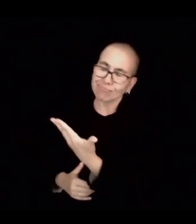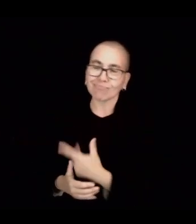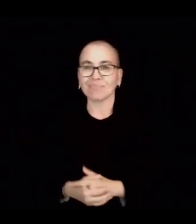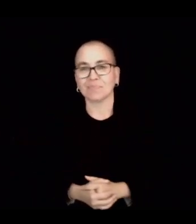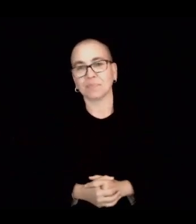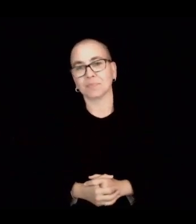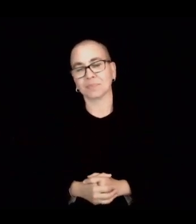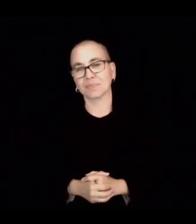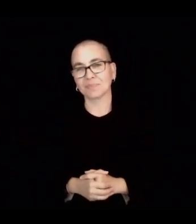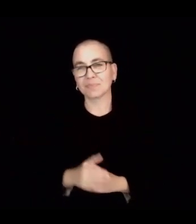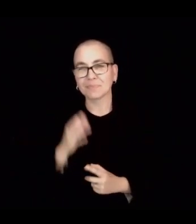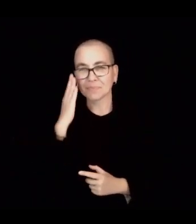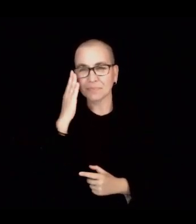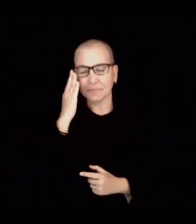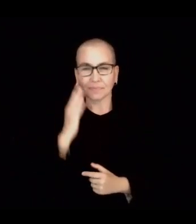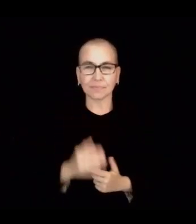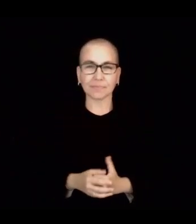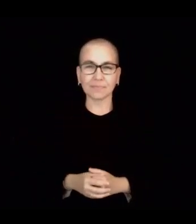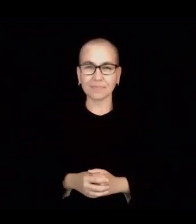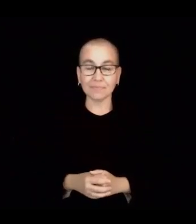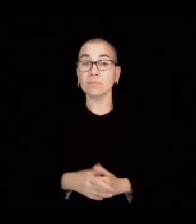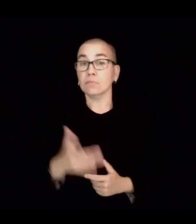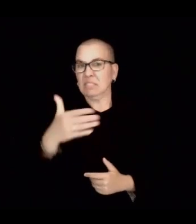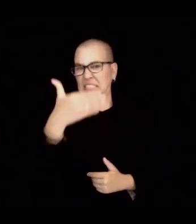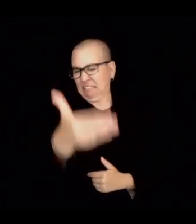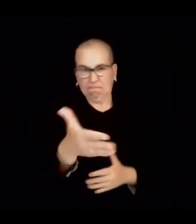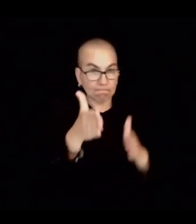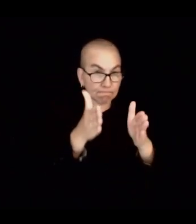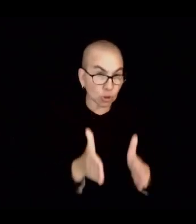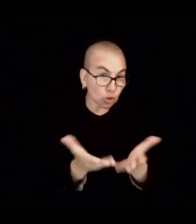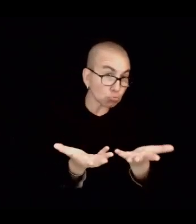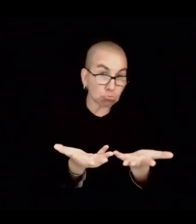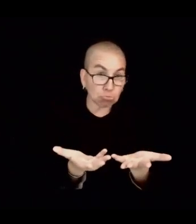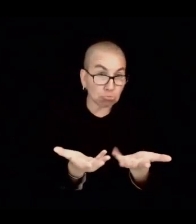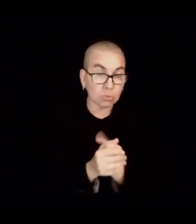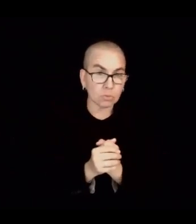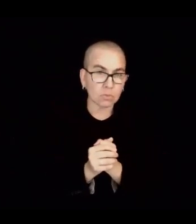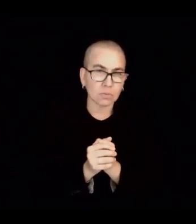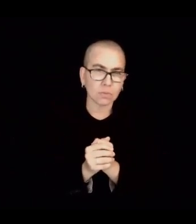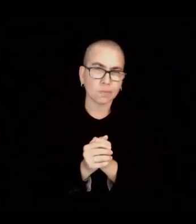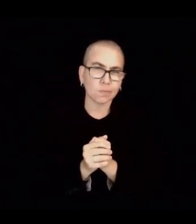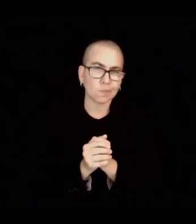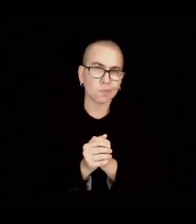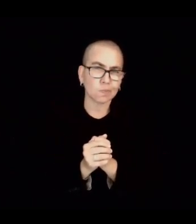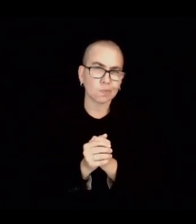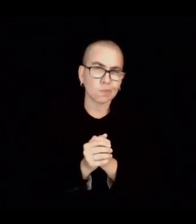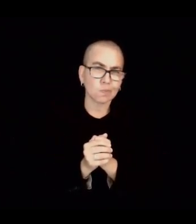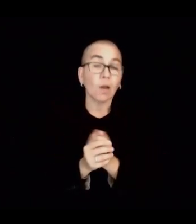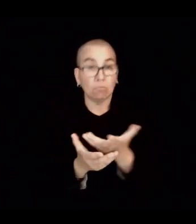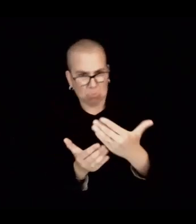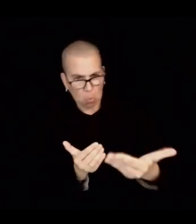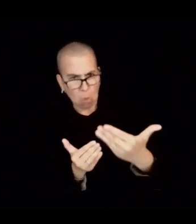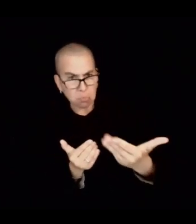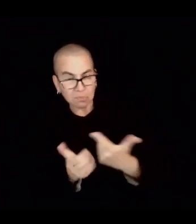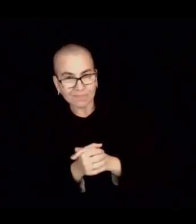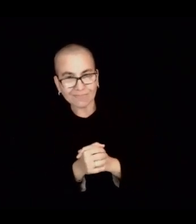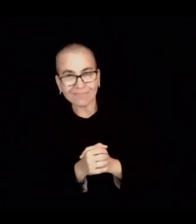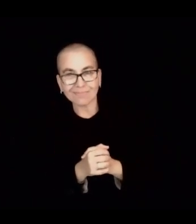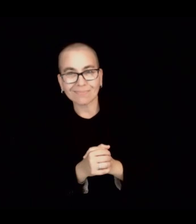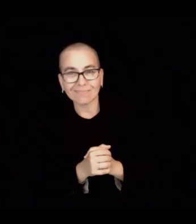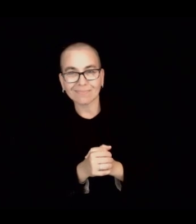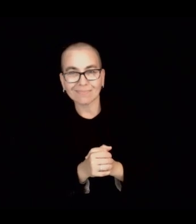Next is Joe Cox from Minnesota News Network. Your line is now open. Hi there. As you look at the overall